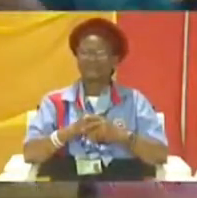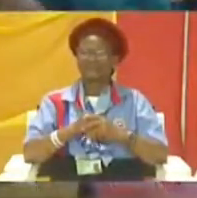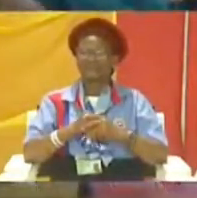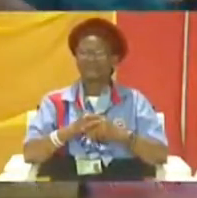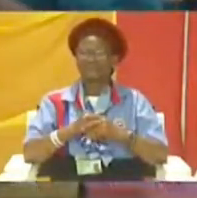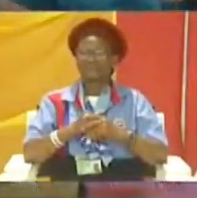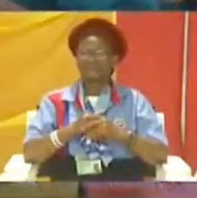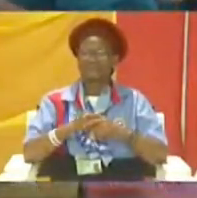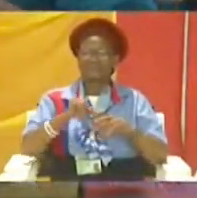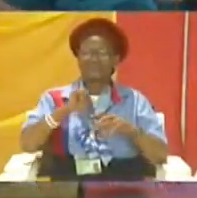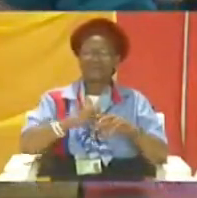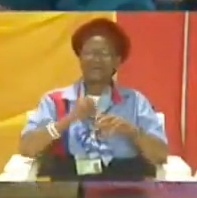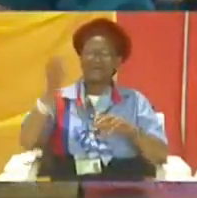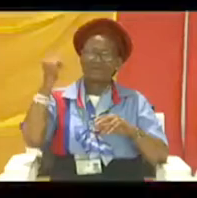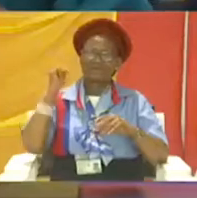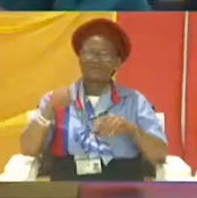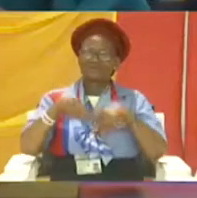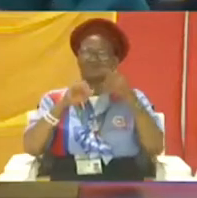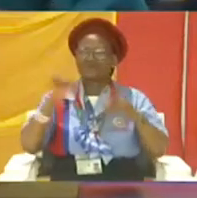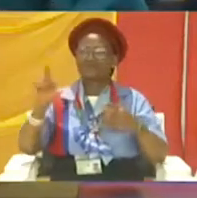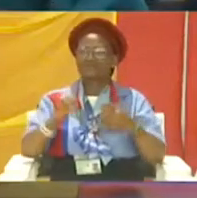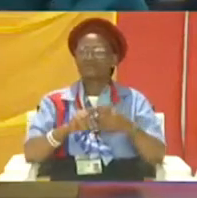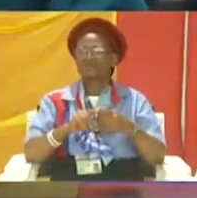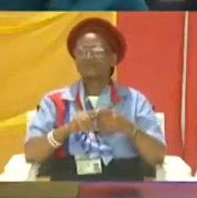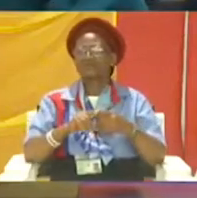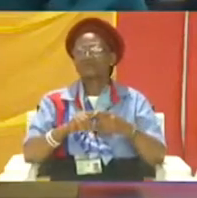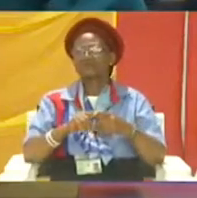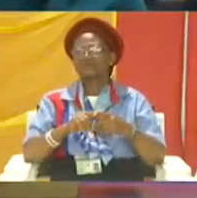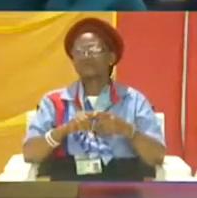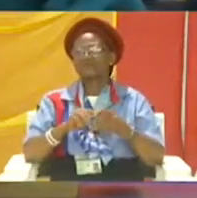I was going to give you an example.